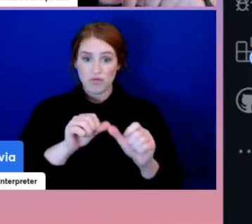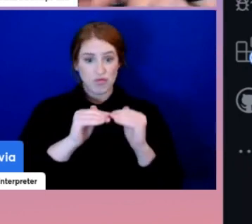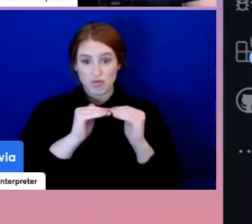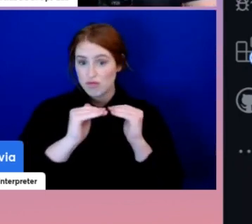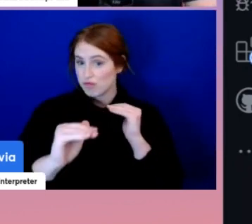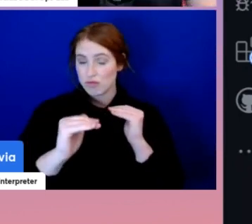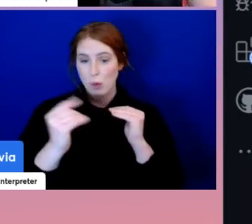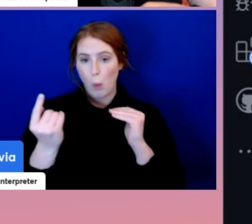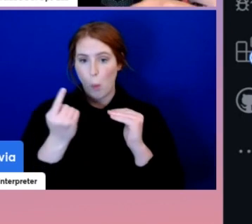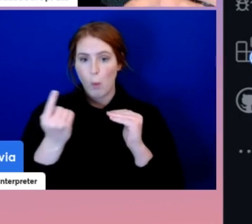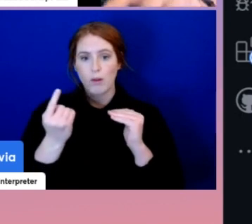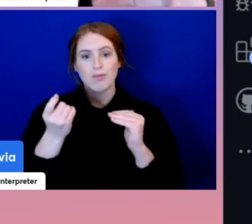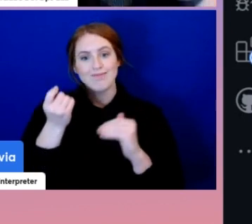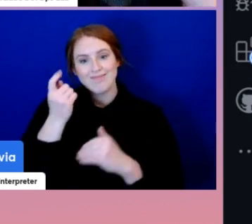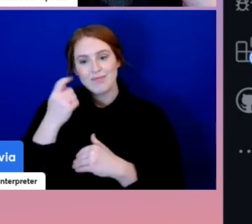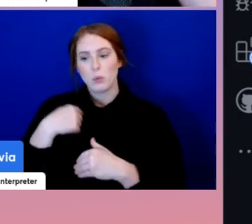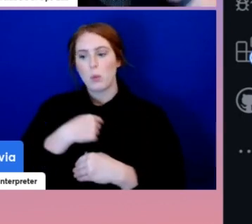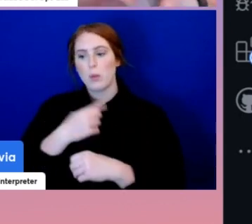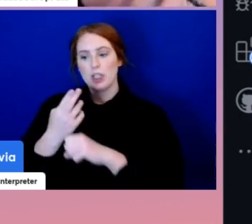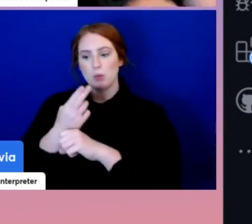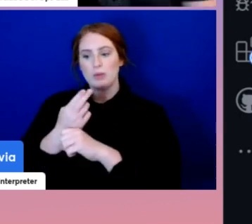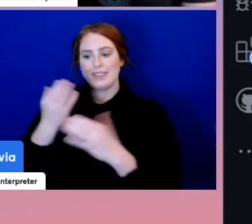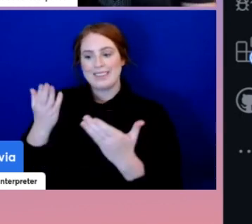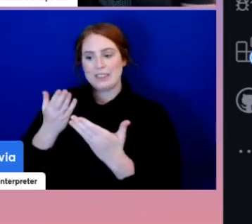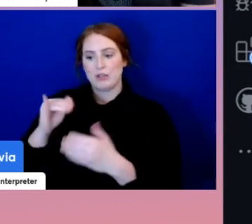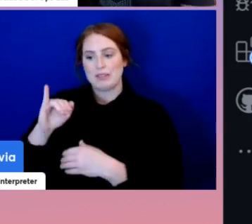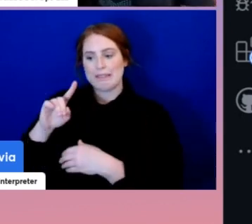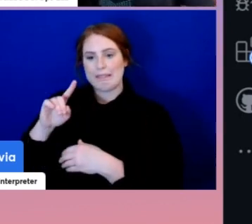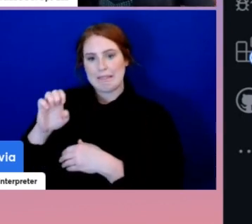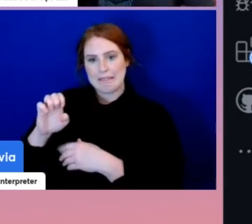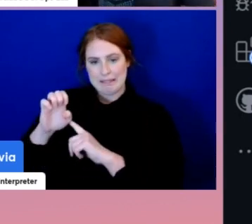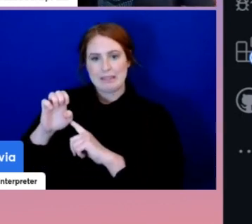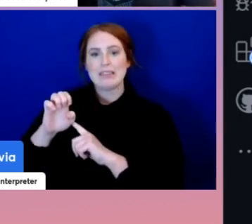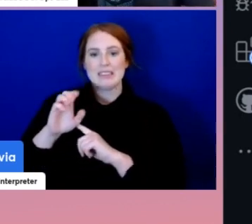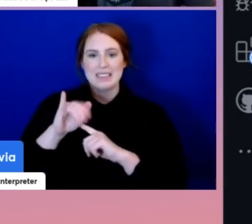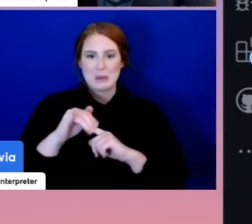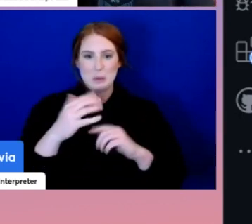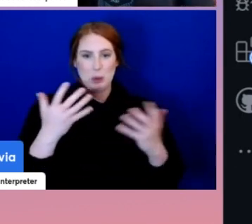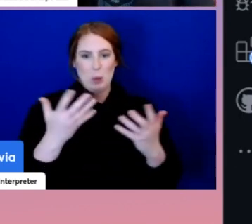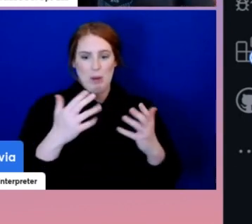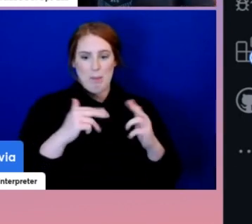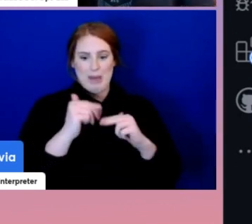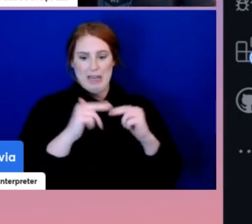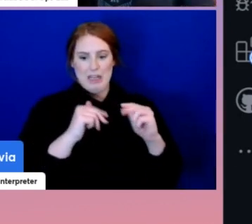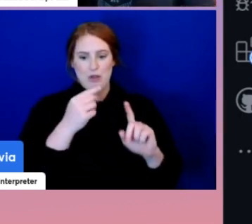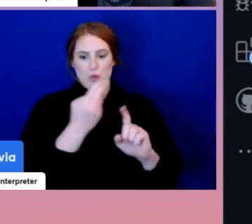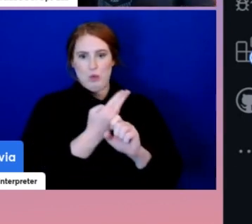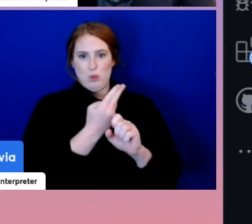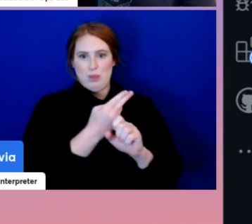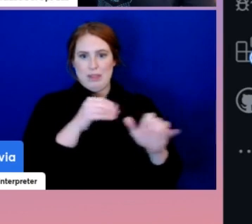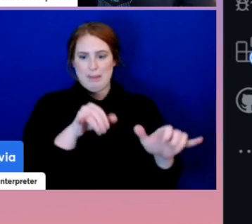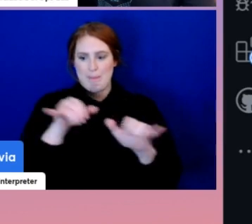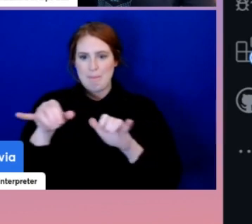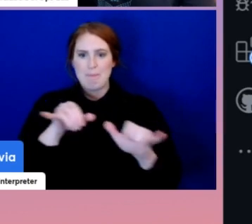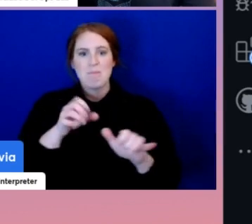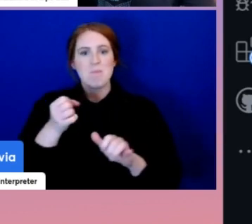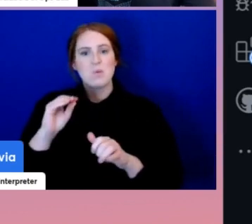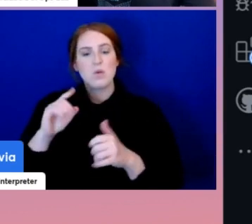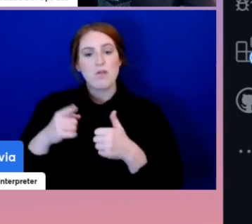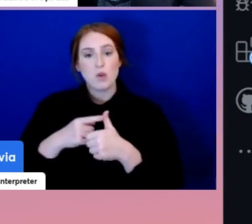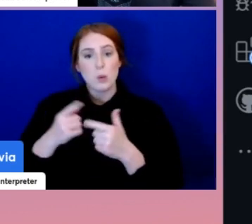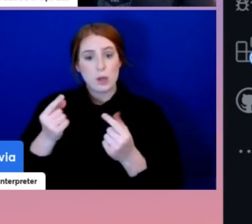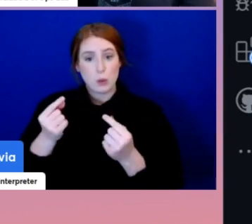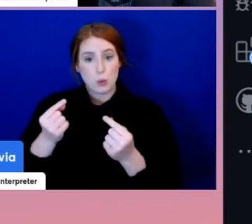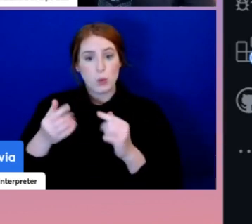we use here in our IDE is what the build agent is using. And so first thing we are going to do is we are going to